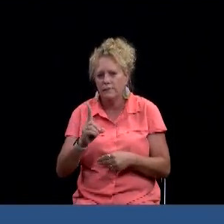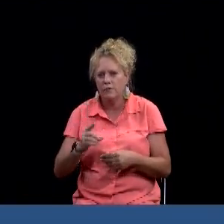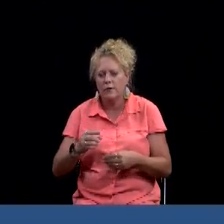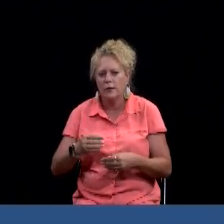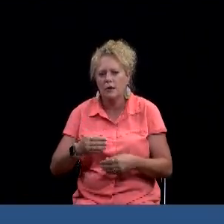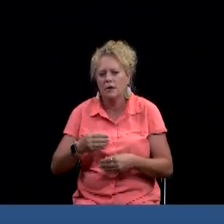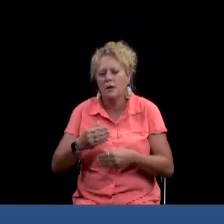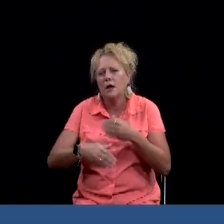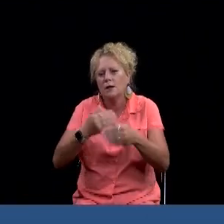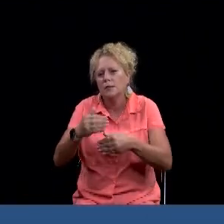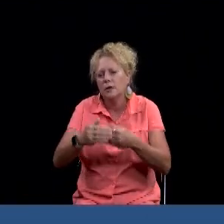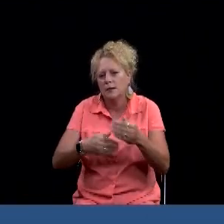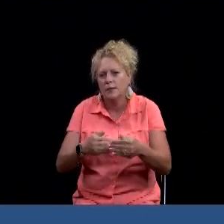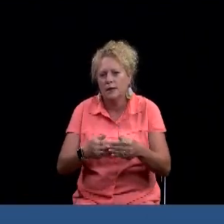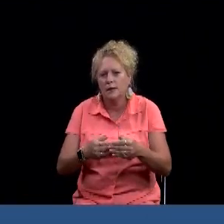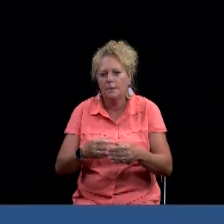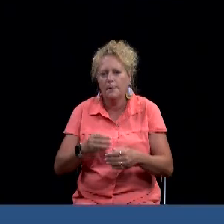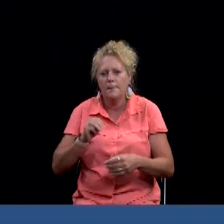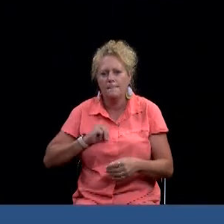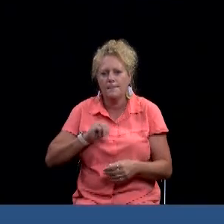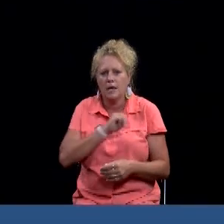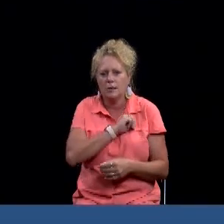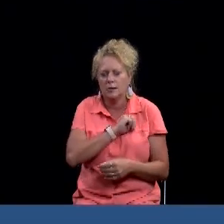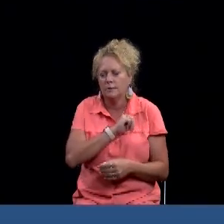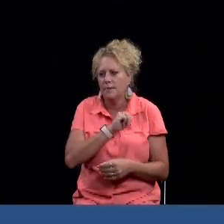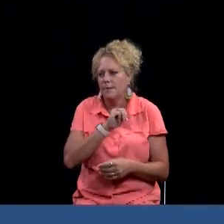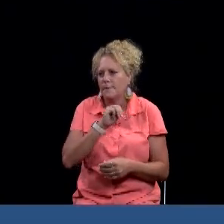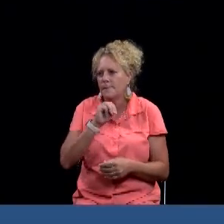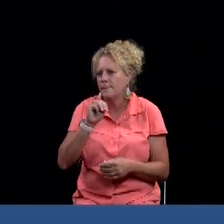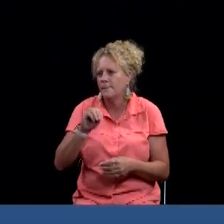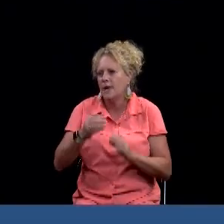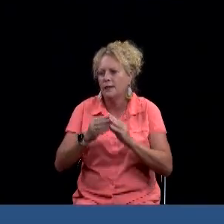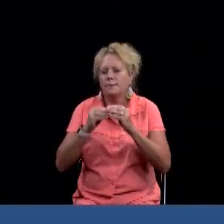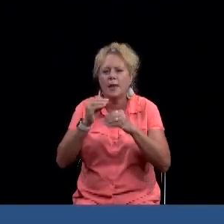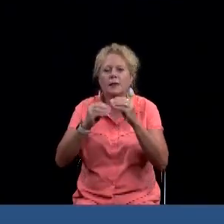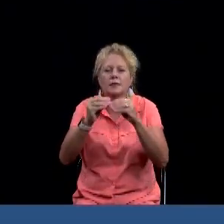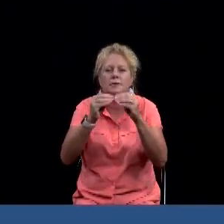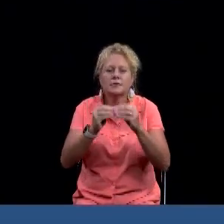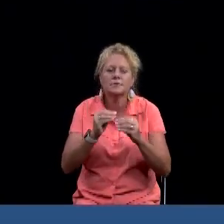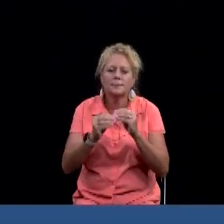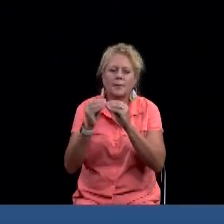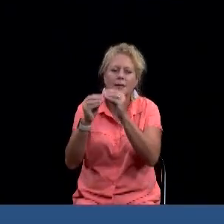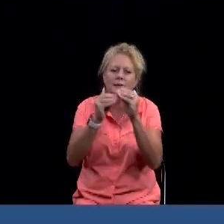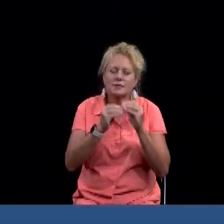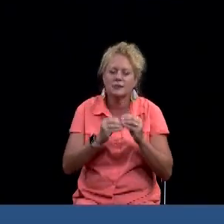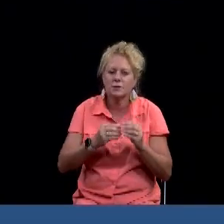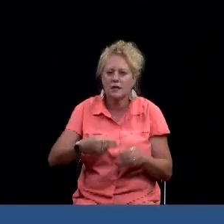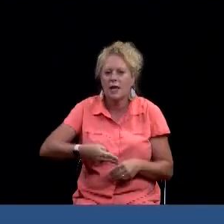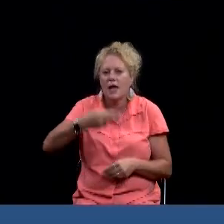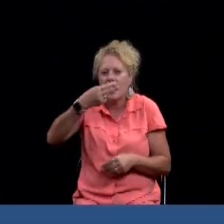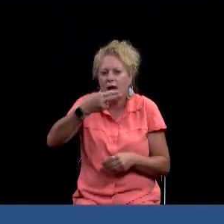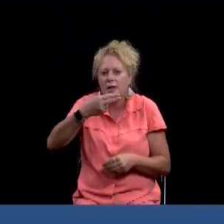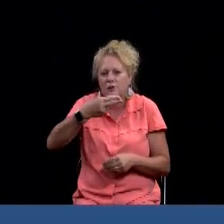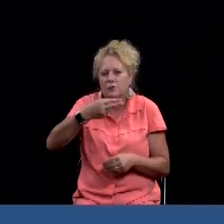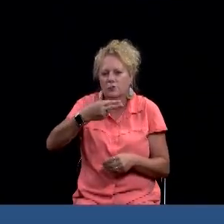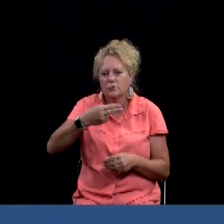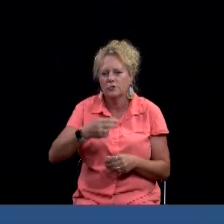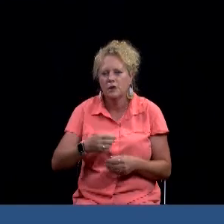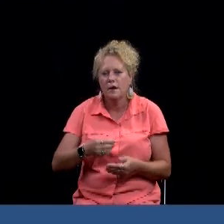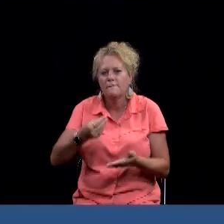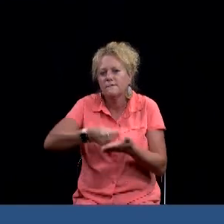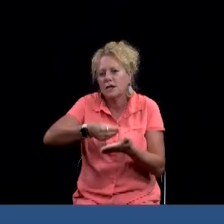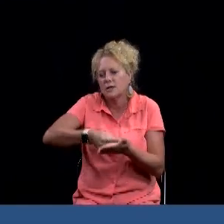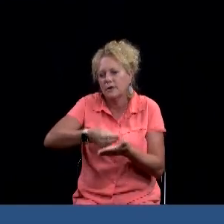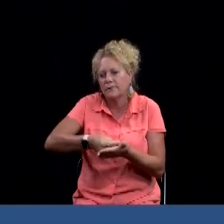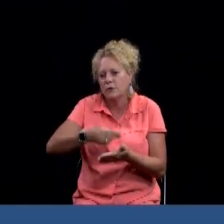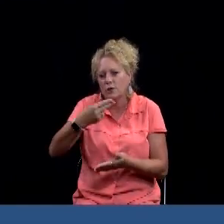able to get higher allocation from HUD for under the RAD program, which is a fun acronym in and of